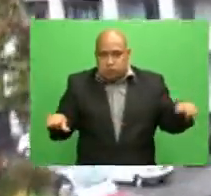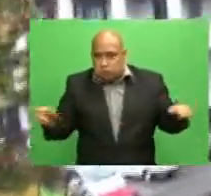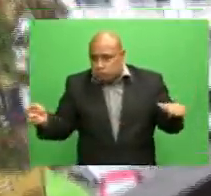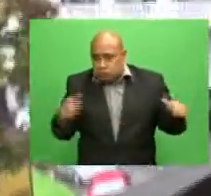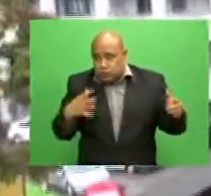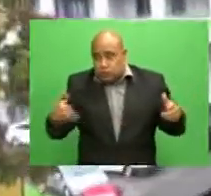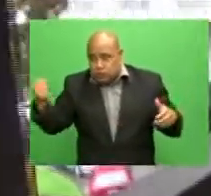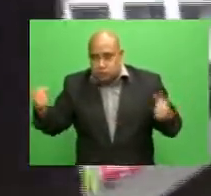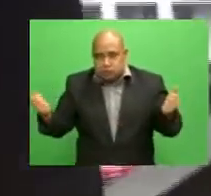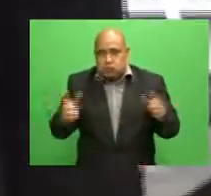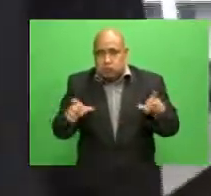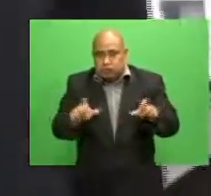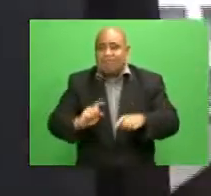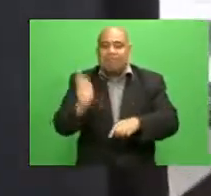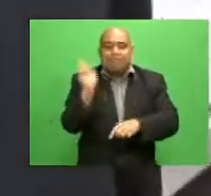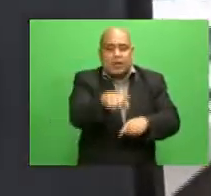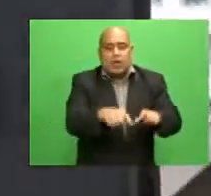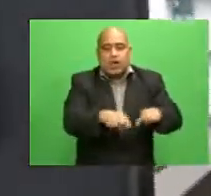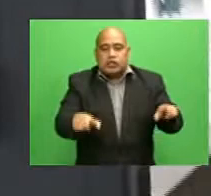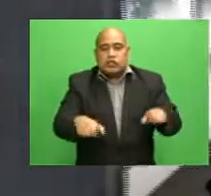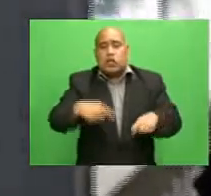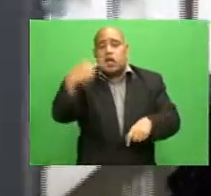the 11th of next month.